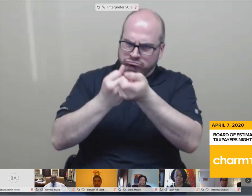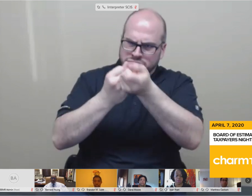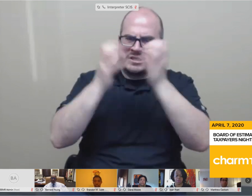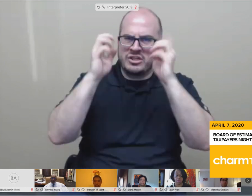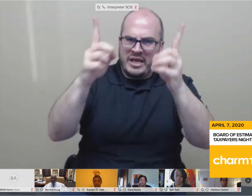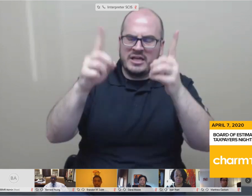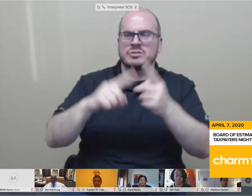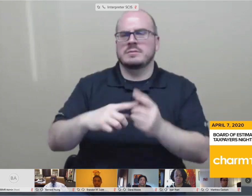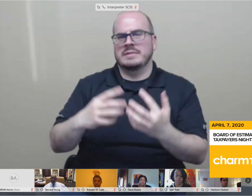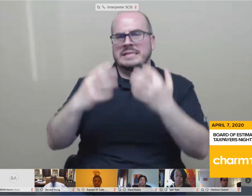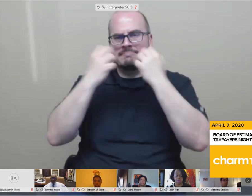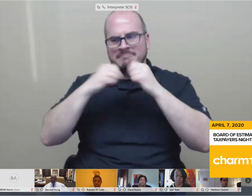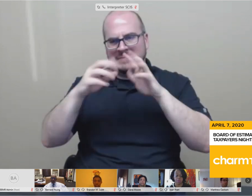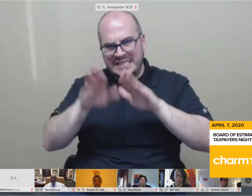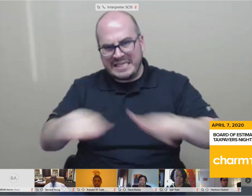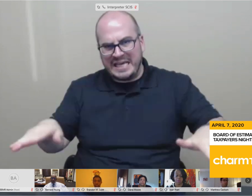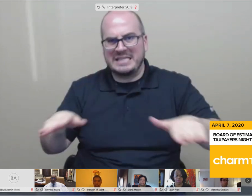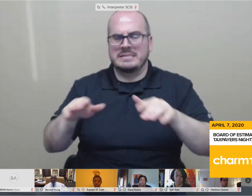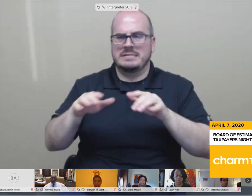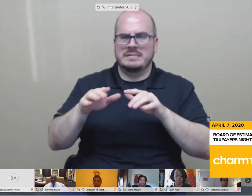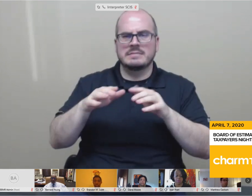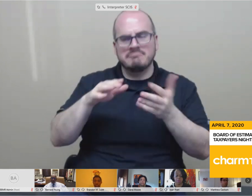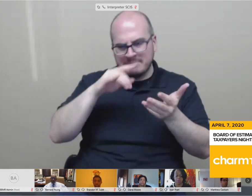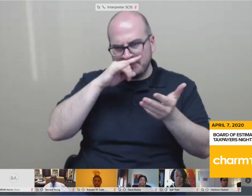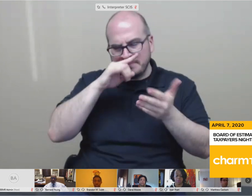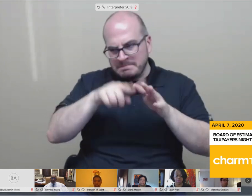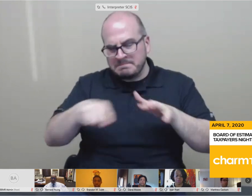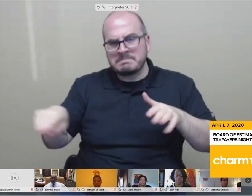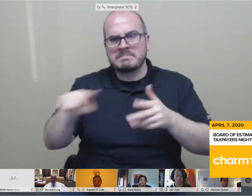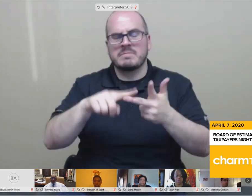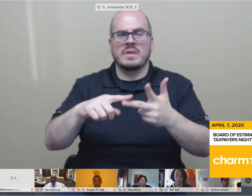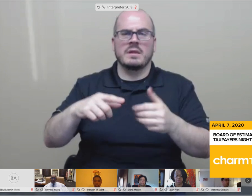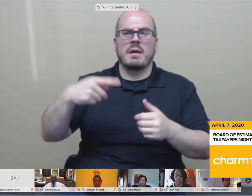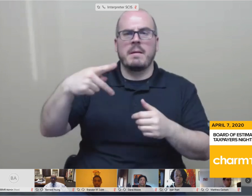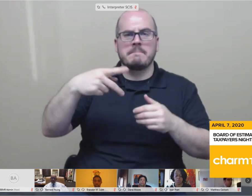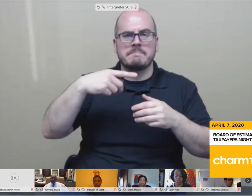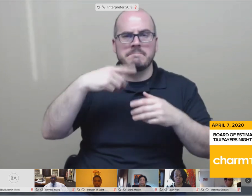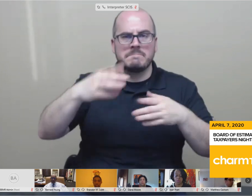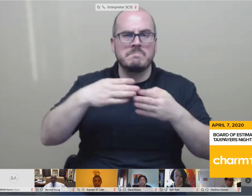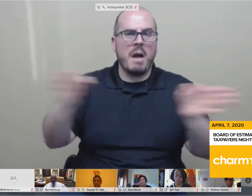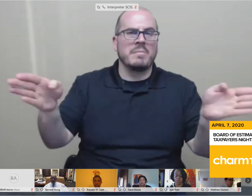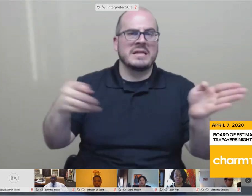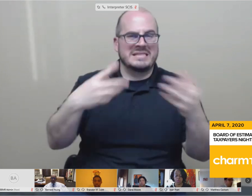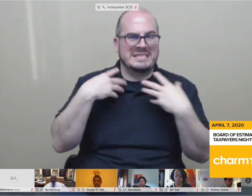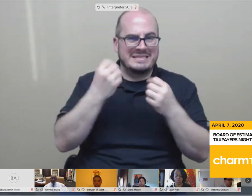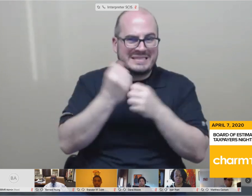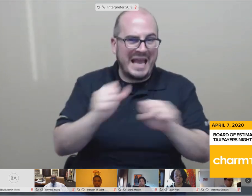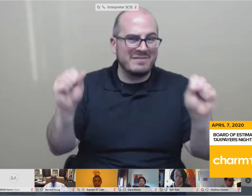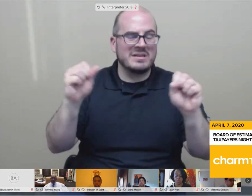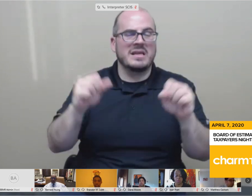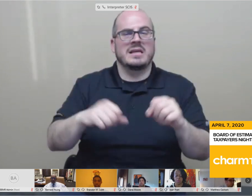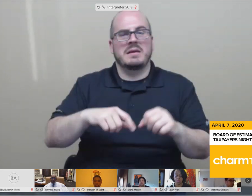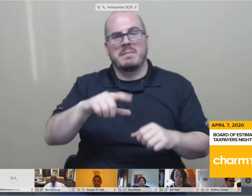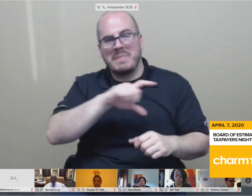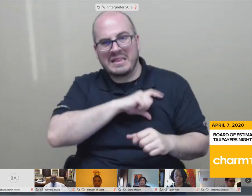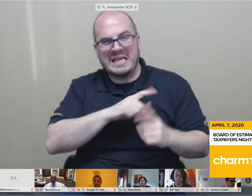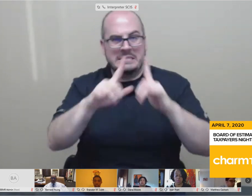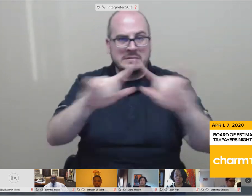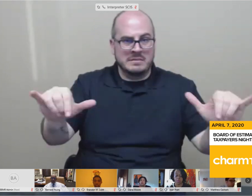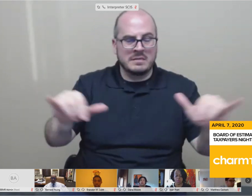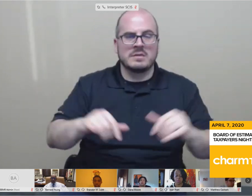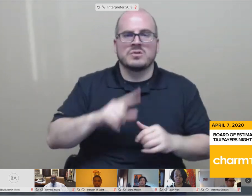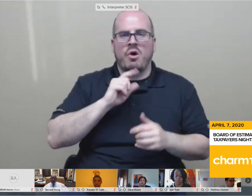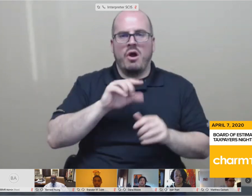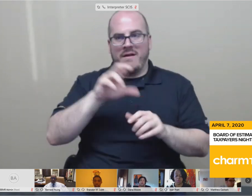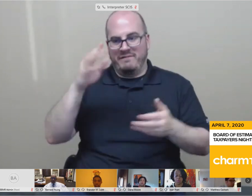kids. Of course, public safety has been a constant pressure for the city. So our focus has been really on those areas